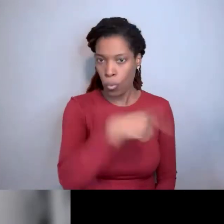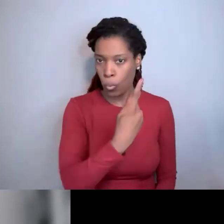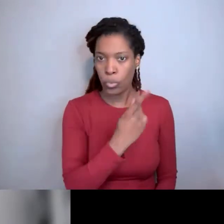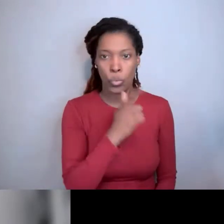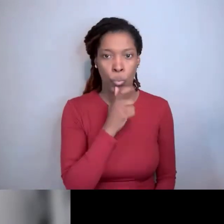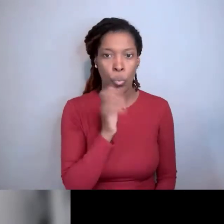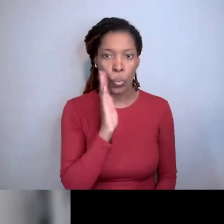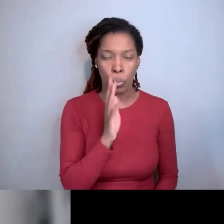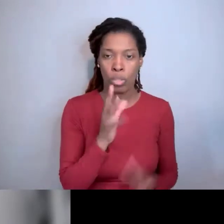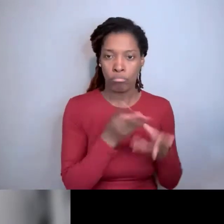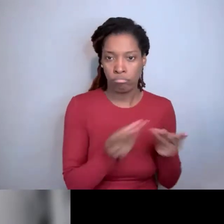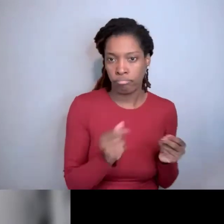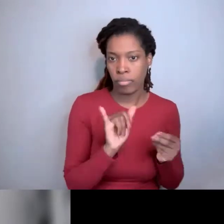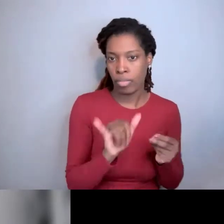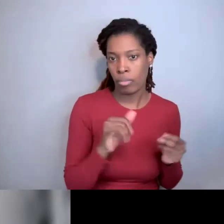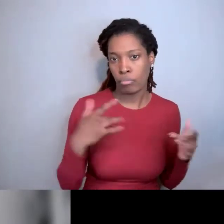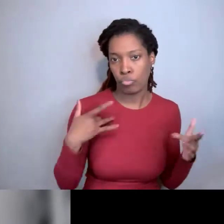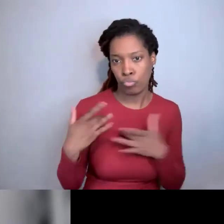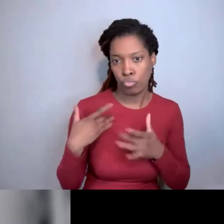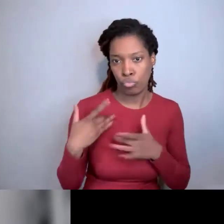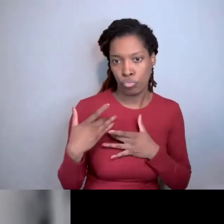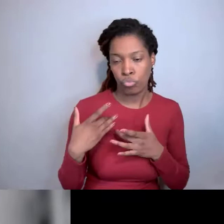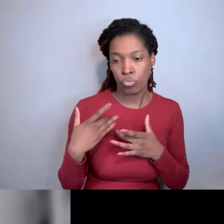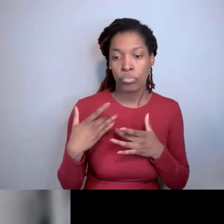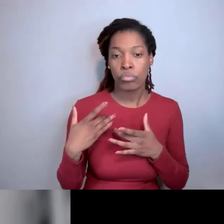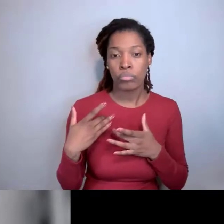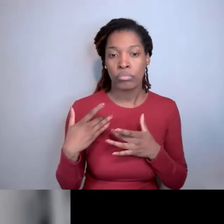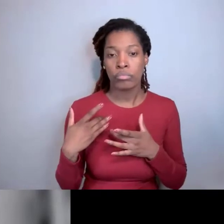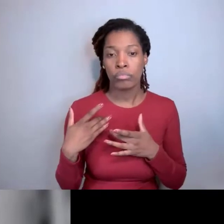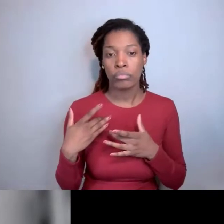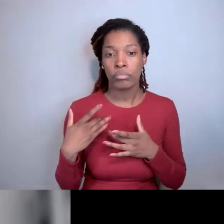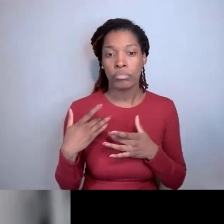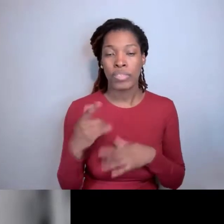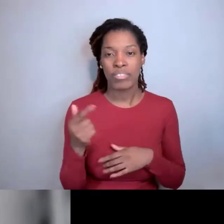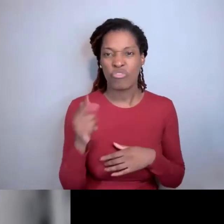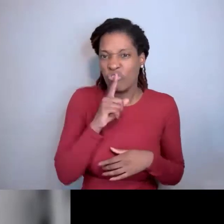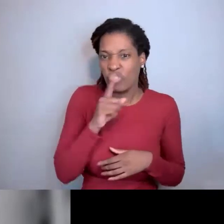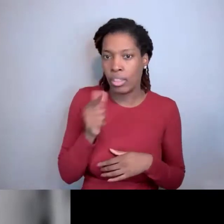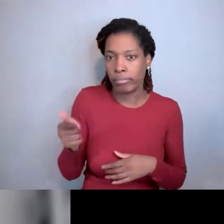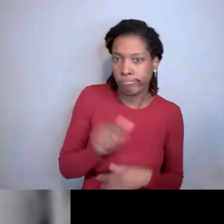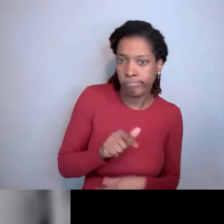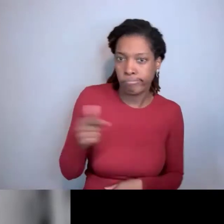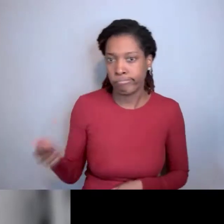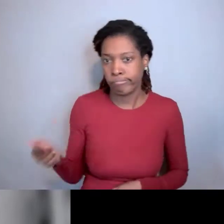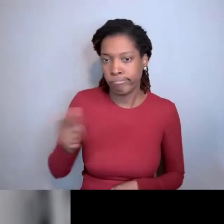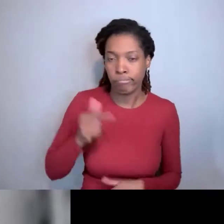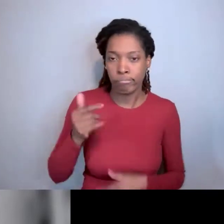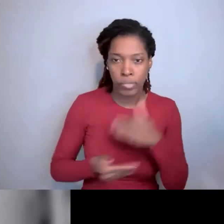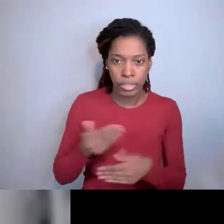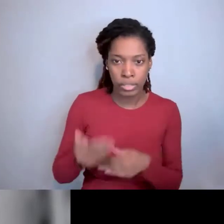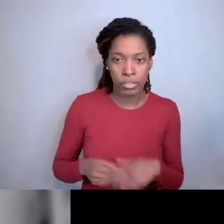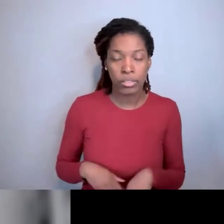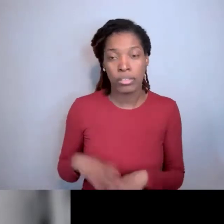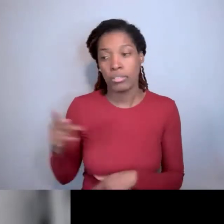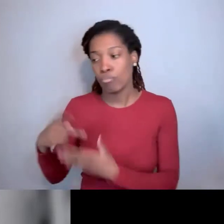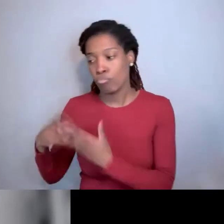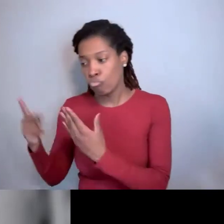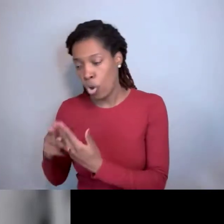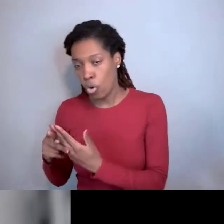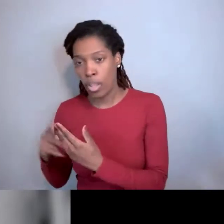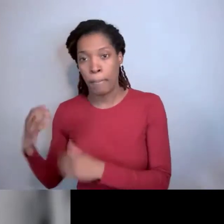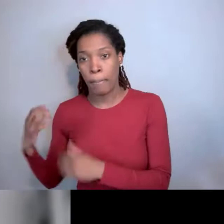actually resolve those concerns. And it's a back and forth process. It goes through the program official back